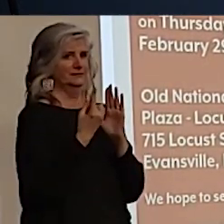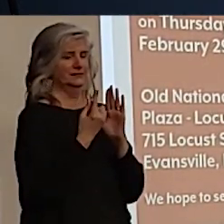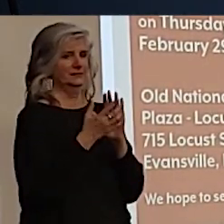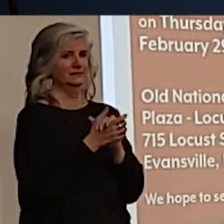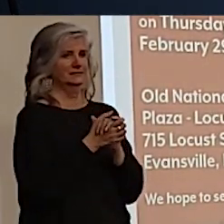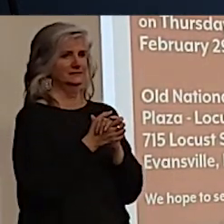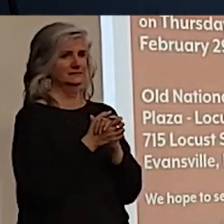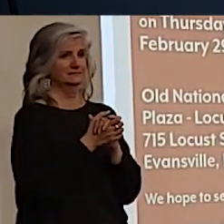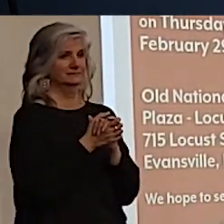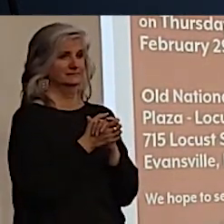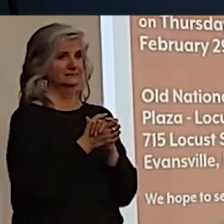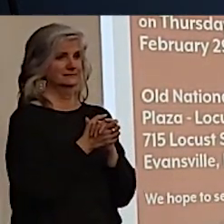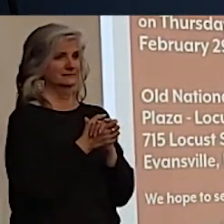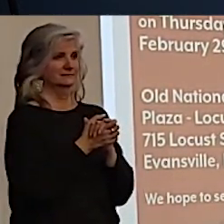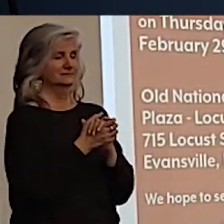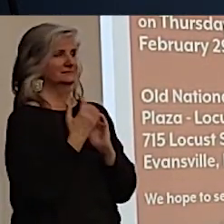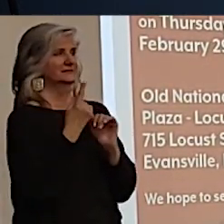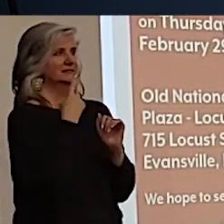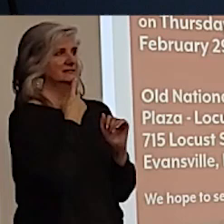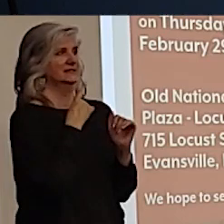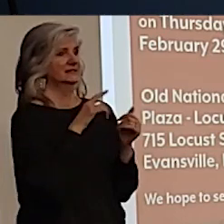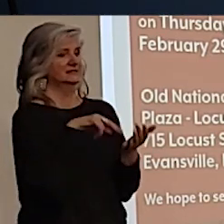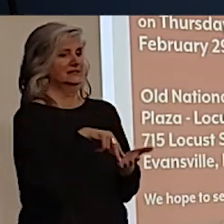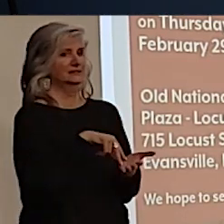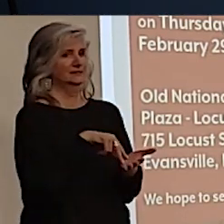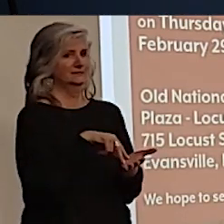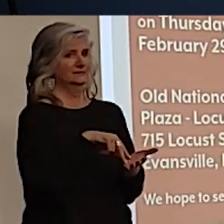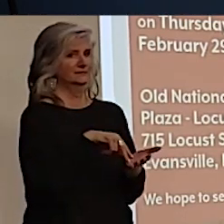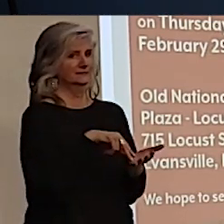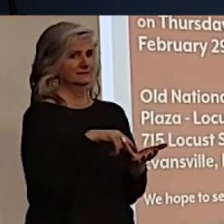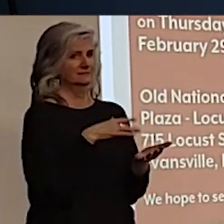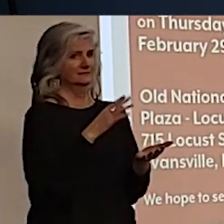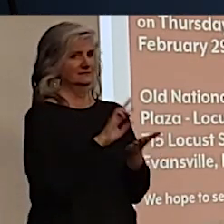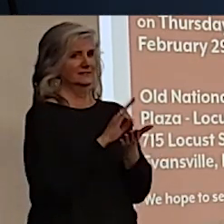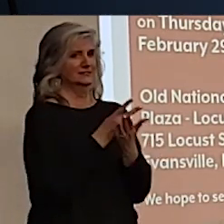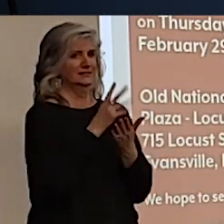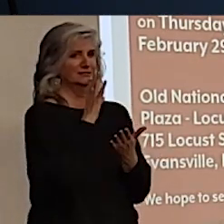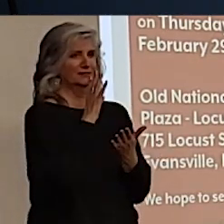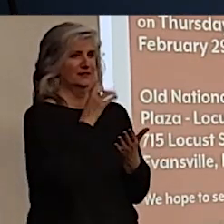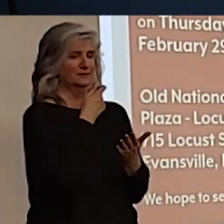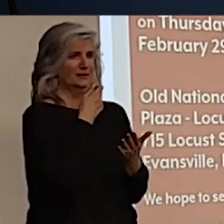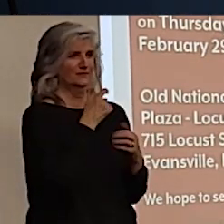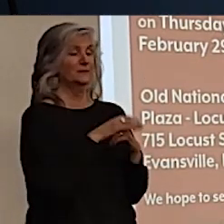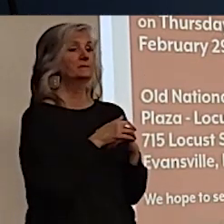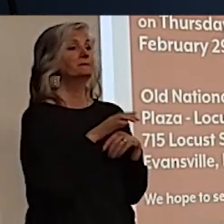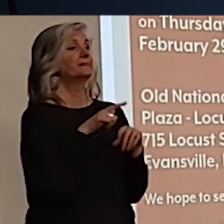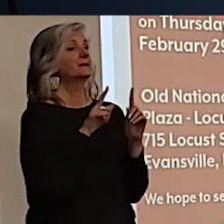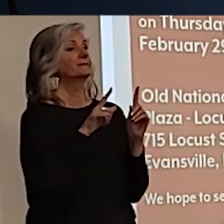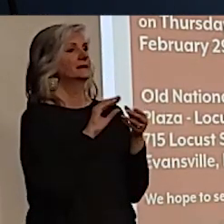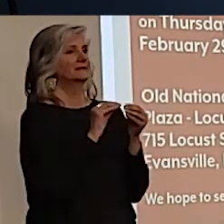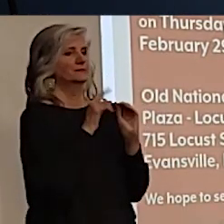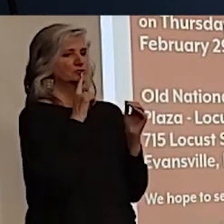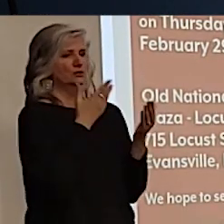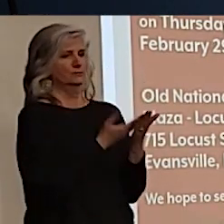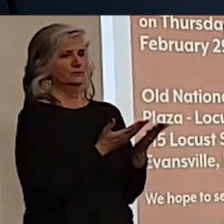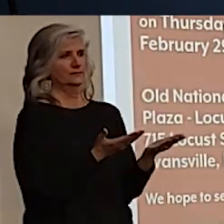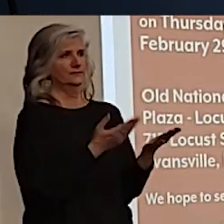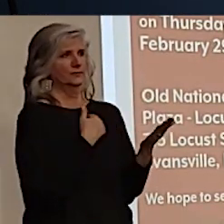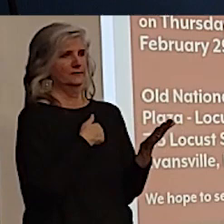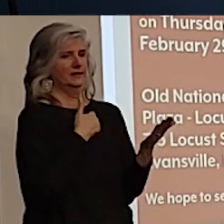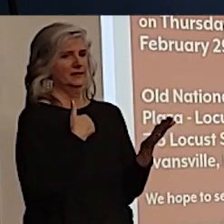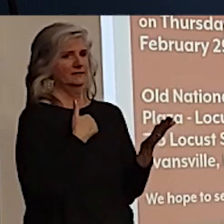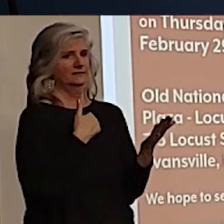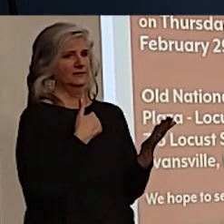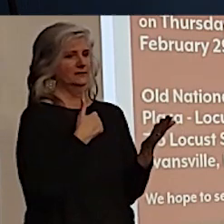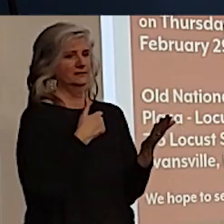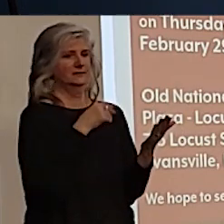by somebody sitting in their kitchen talking in a microphone, you know, so. But the numbers are there. We know we have very little